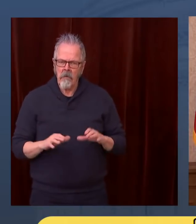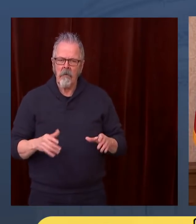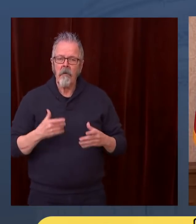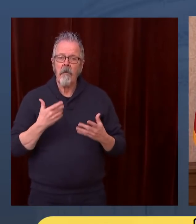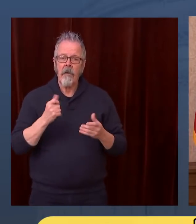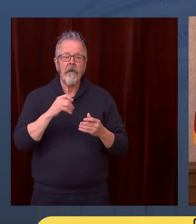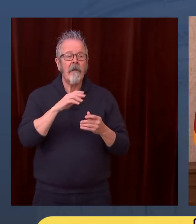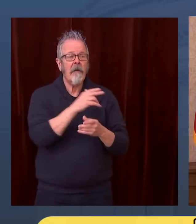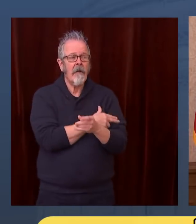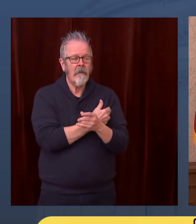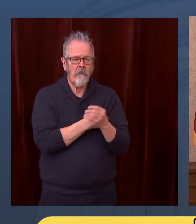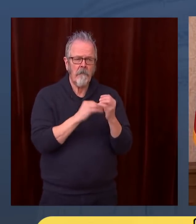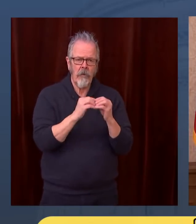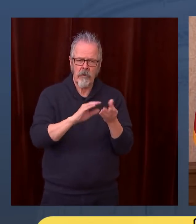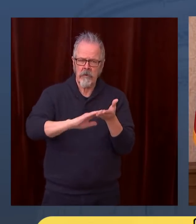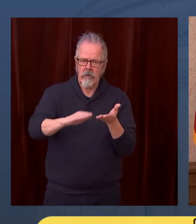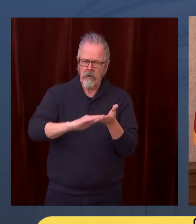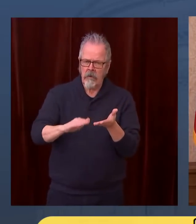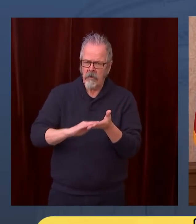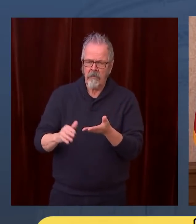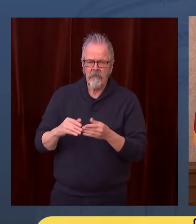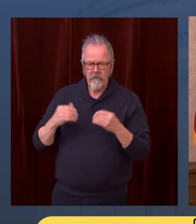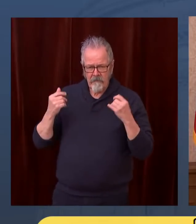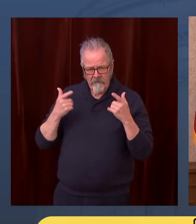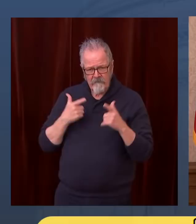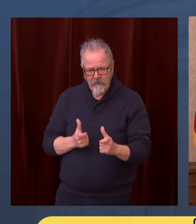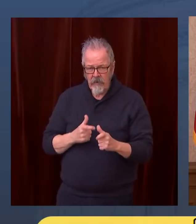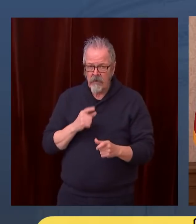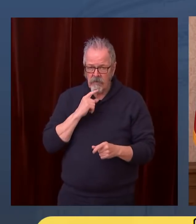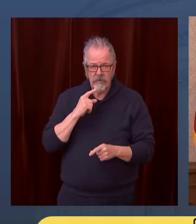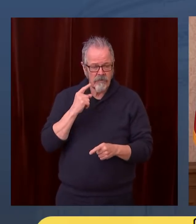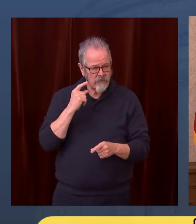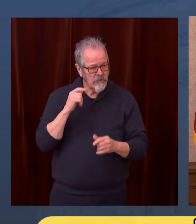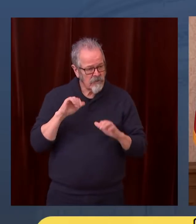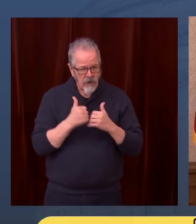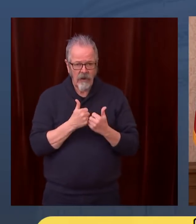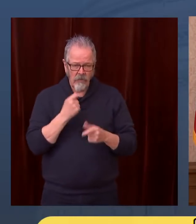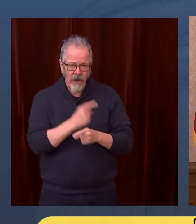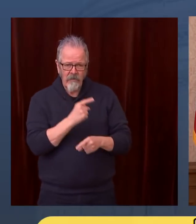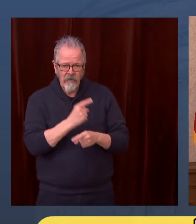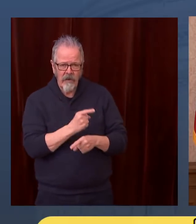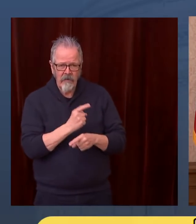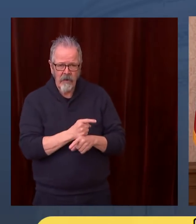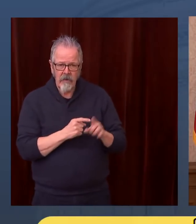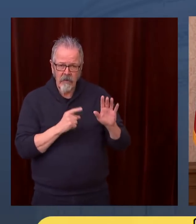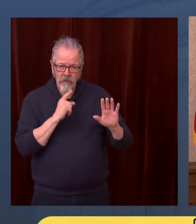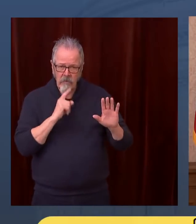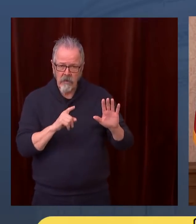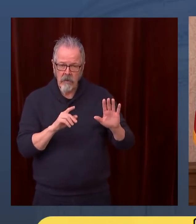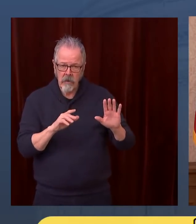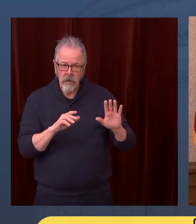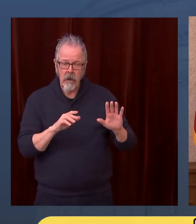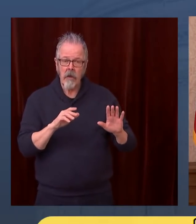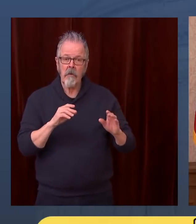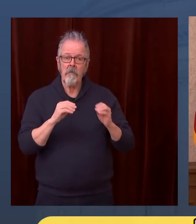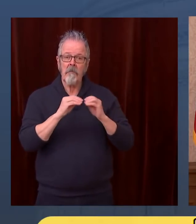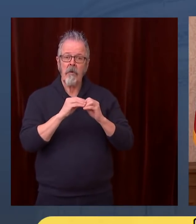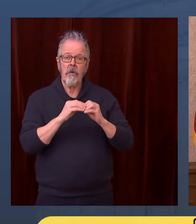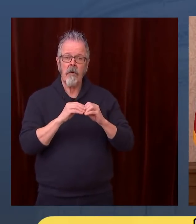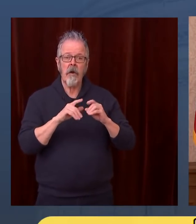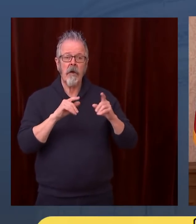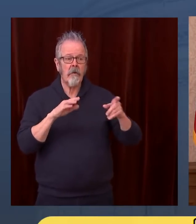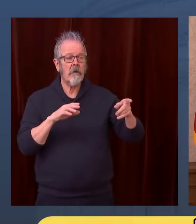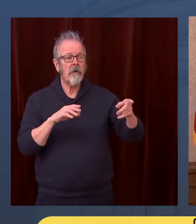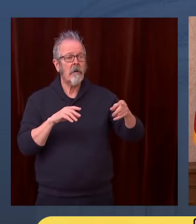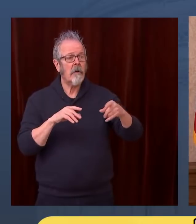betcha that's been a challenge for us. That's why we've opened up dozens of new beds in our long-term care facilities